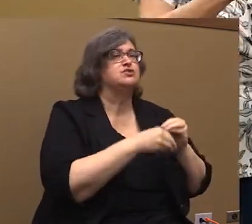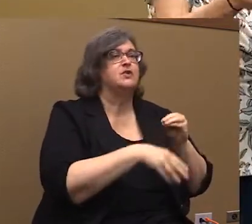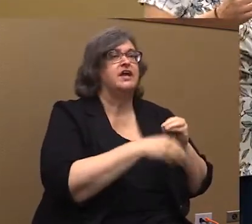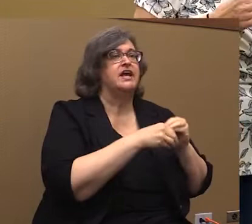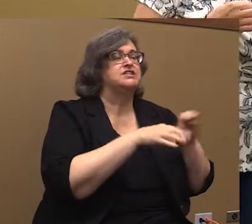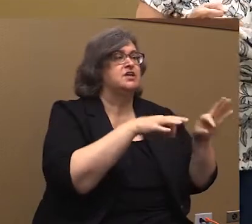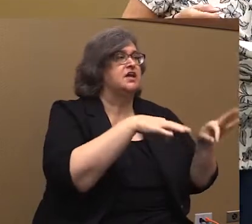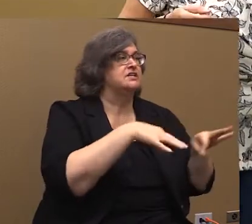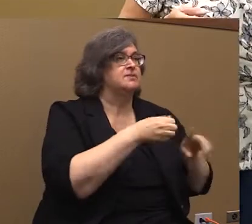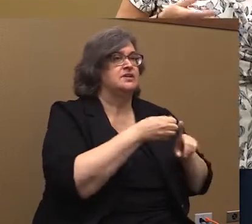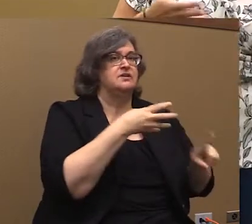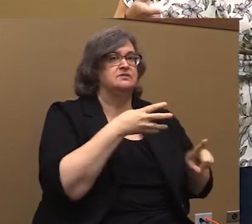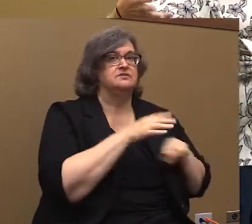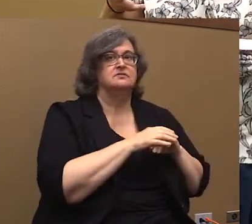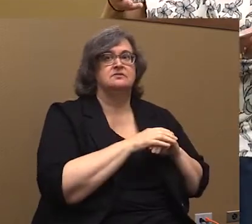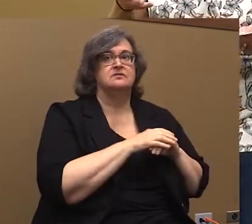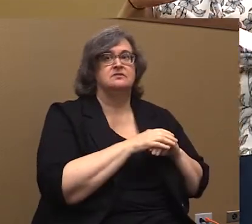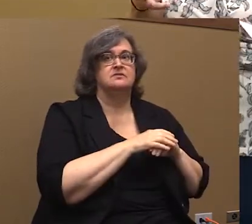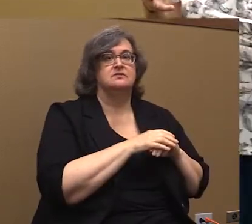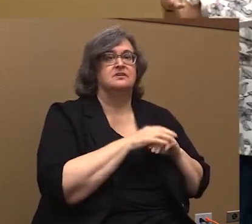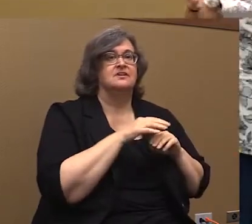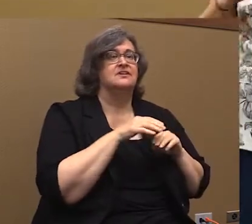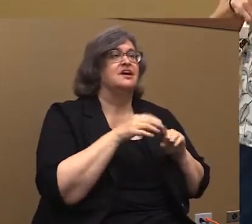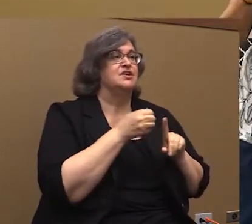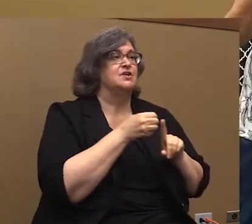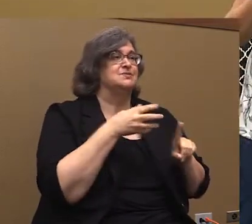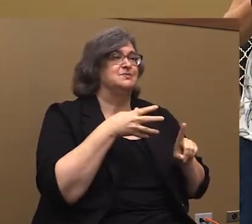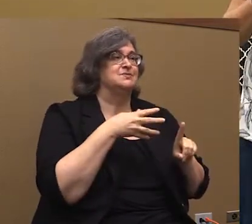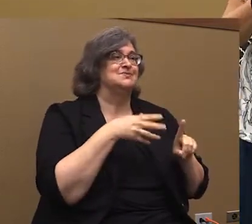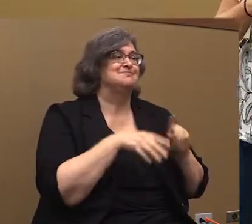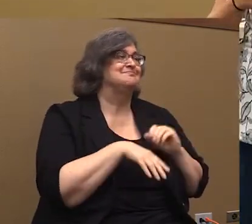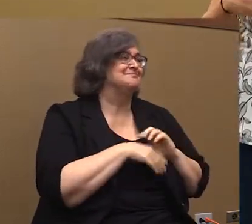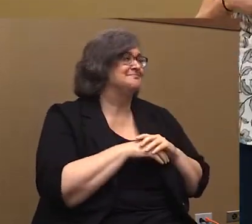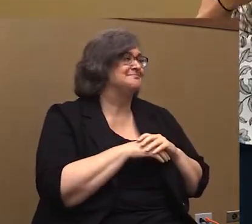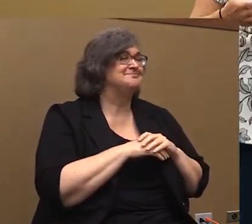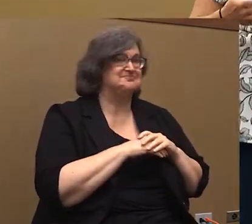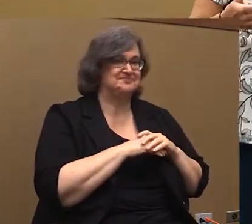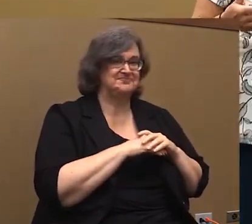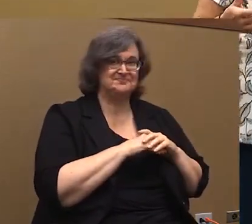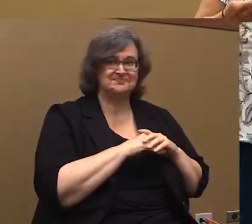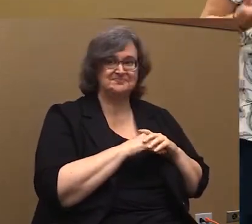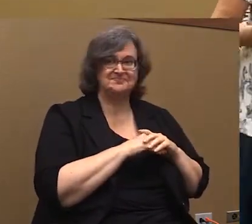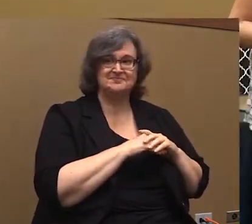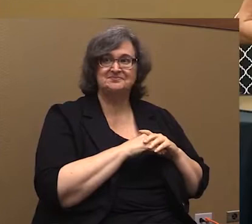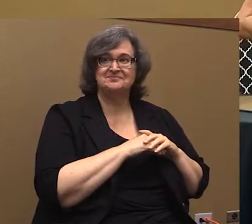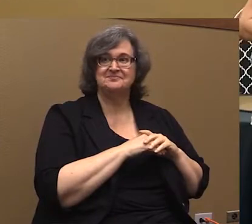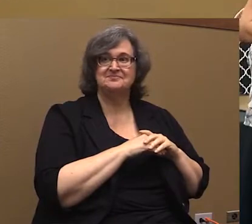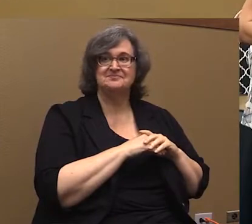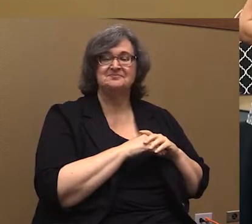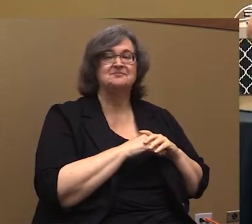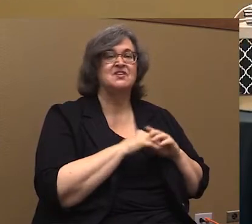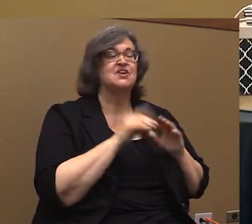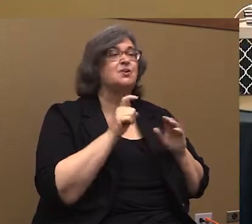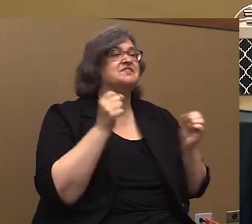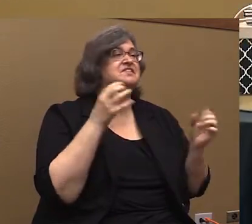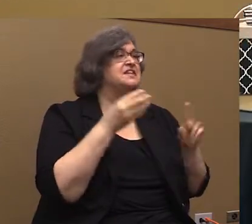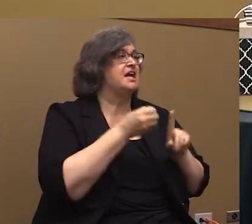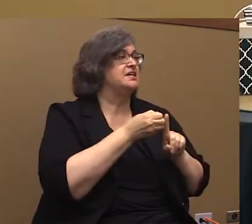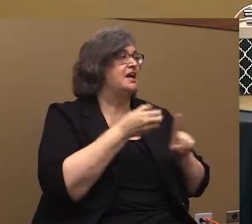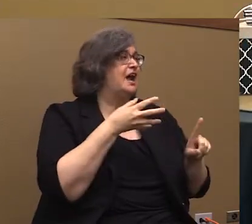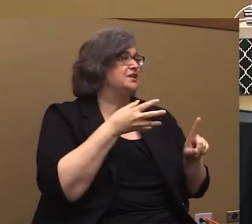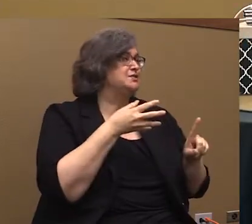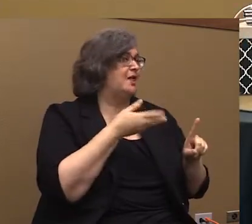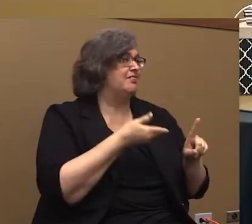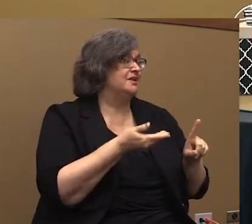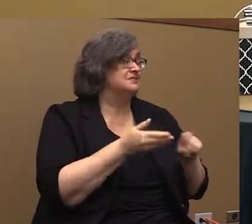you're also adding, even if it's in sign, you're also signing some extra explanation. Whoops, I didn't walk